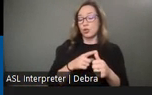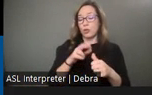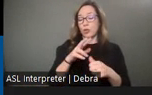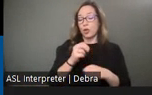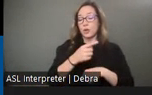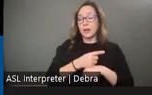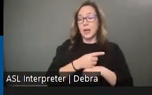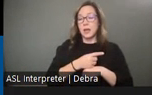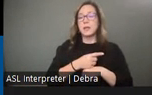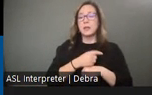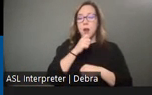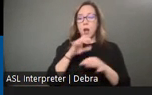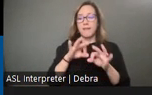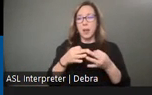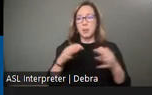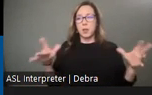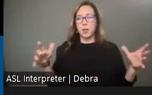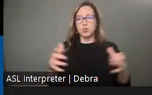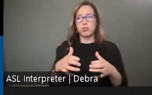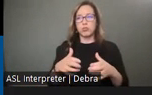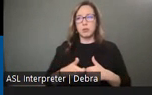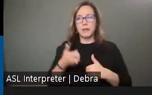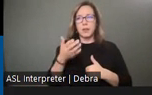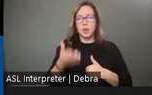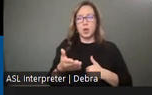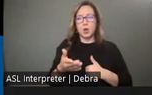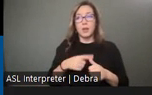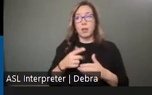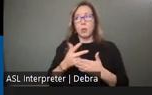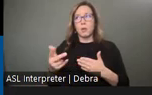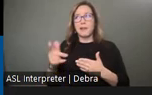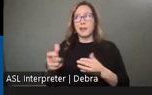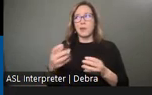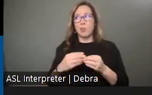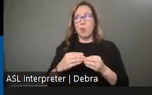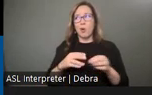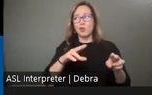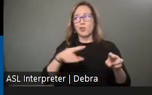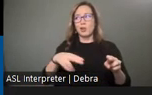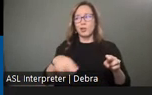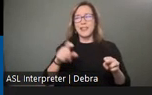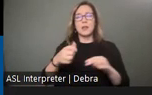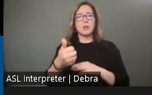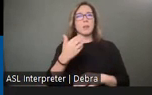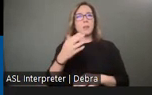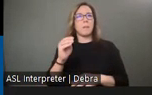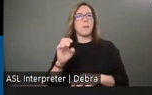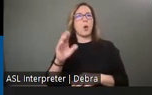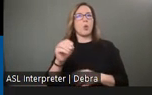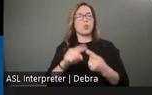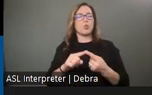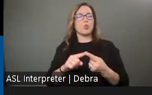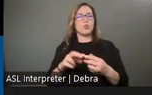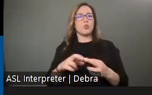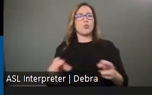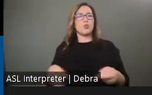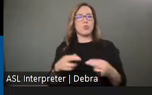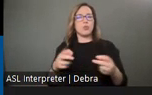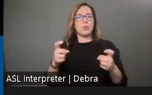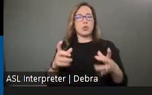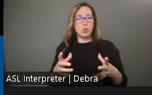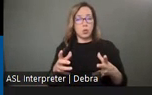start. 3 weeks in, we still need more sheltering. You need to submit a memo to the regional administrator